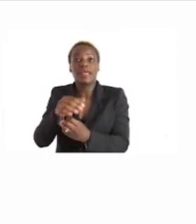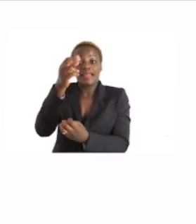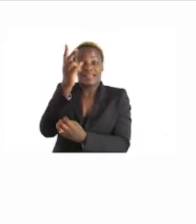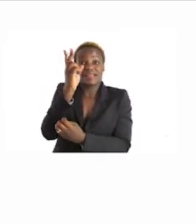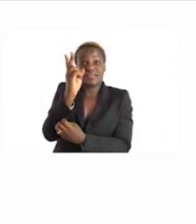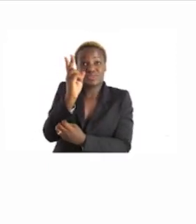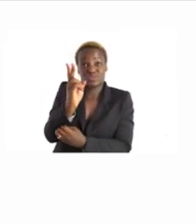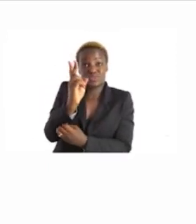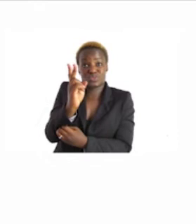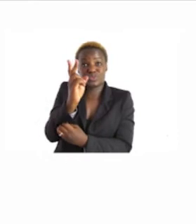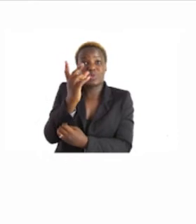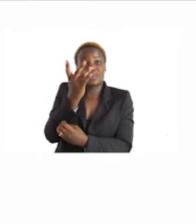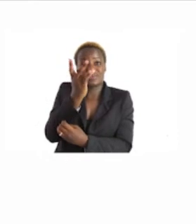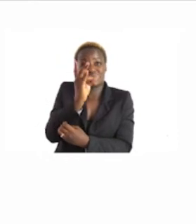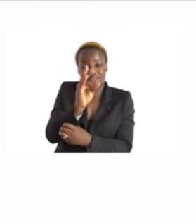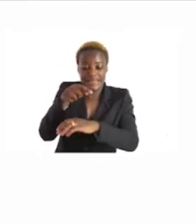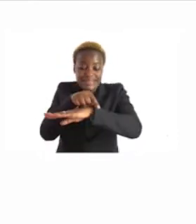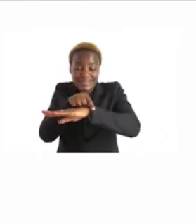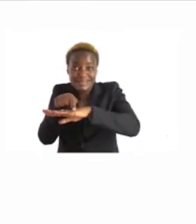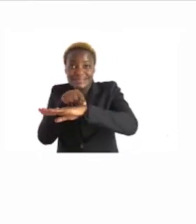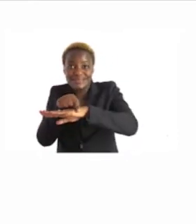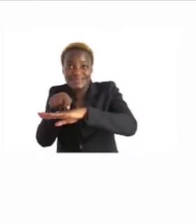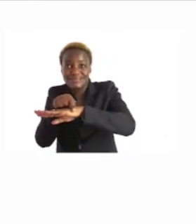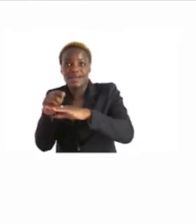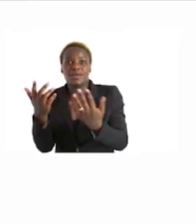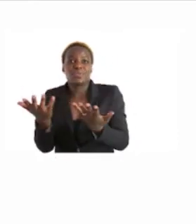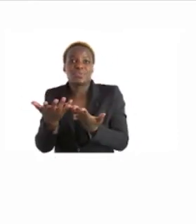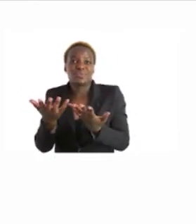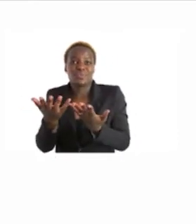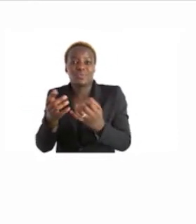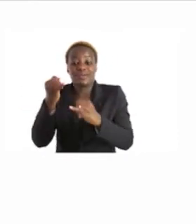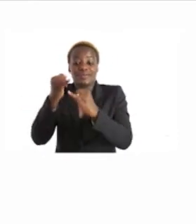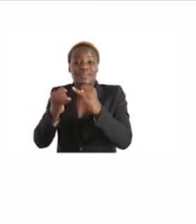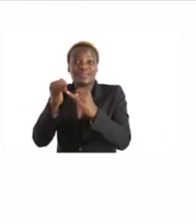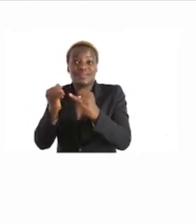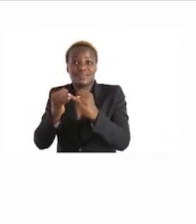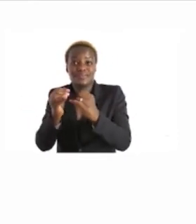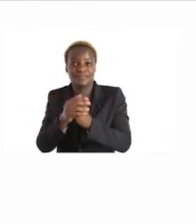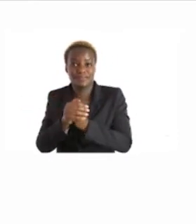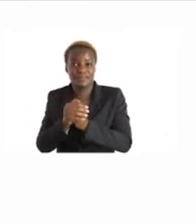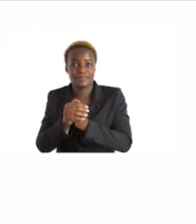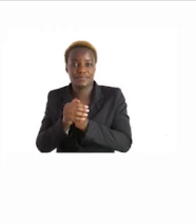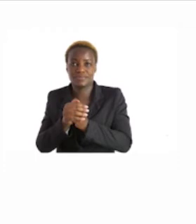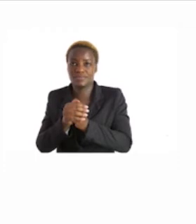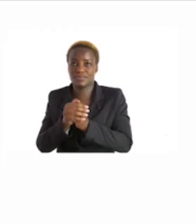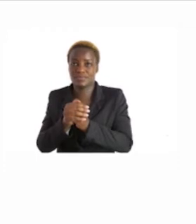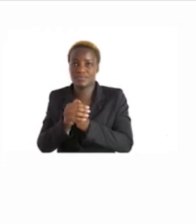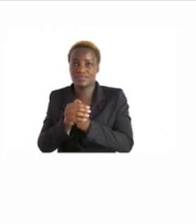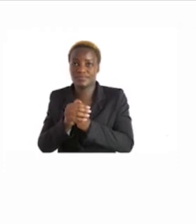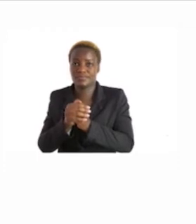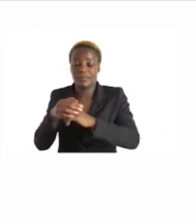the values of the underlined number. But the last ones, okay, the ones